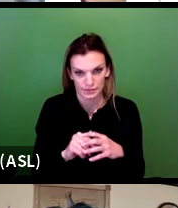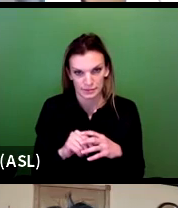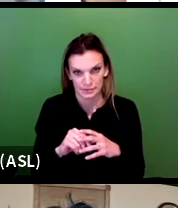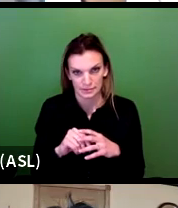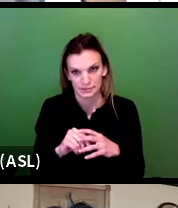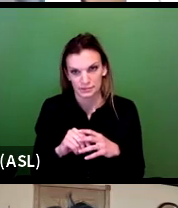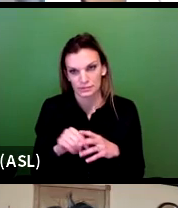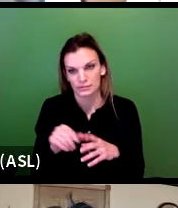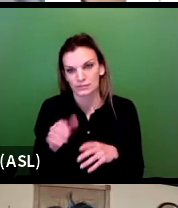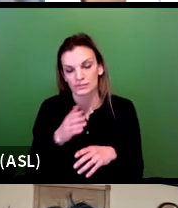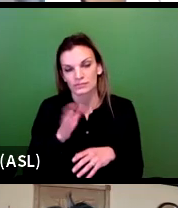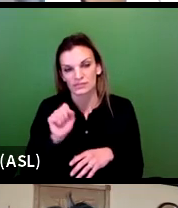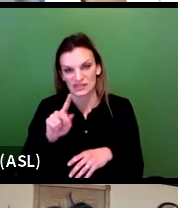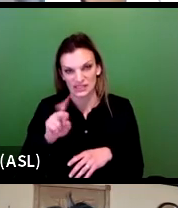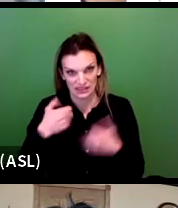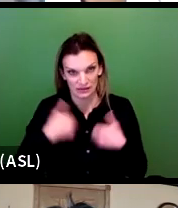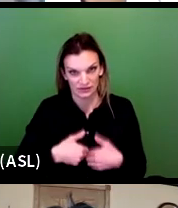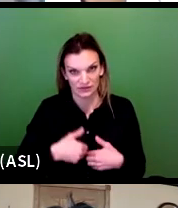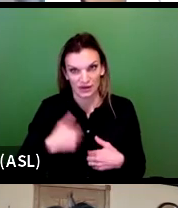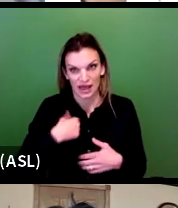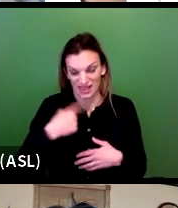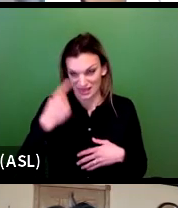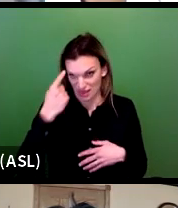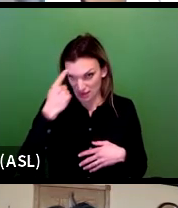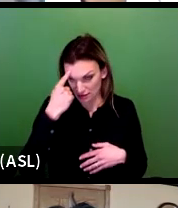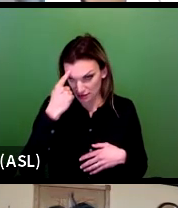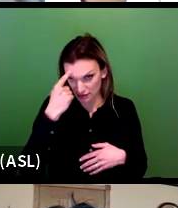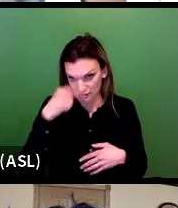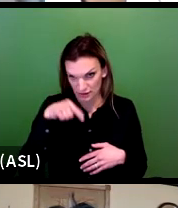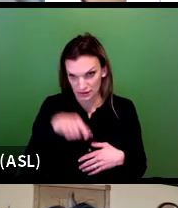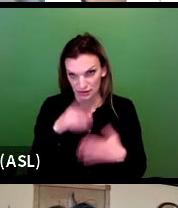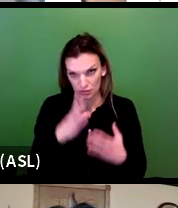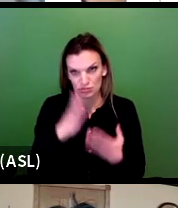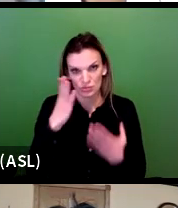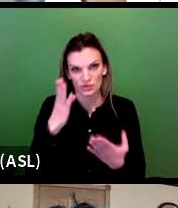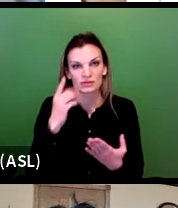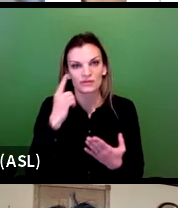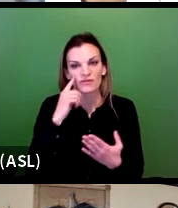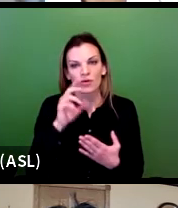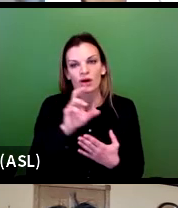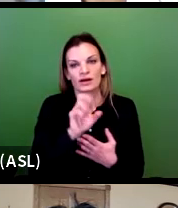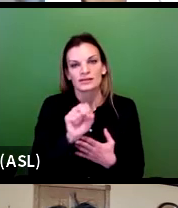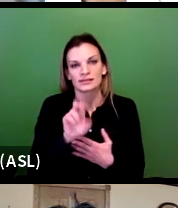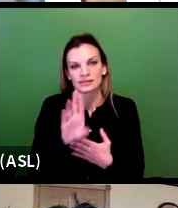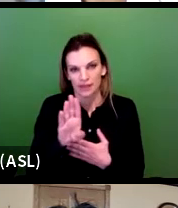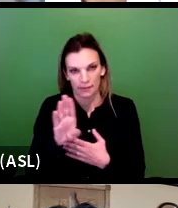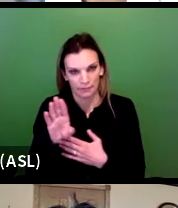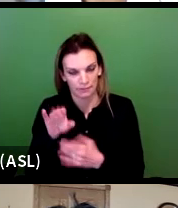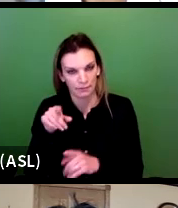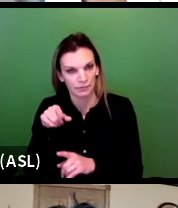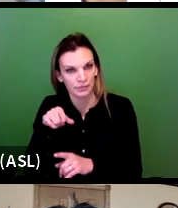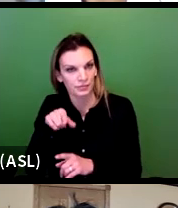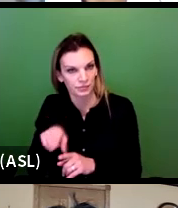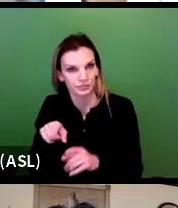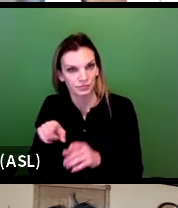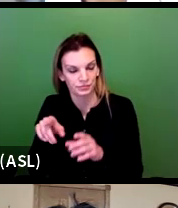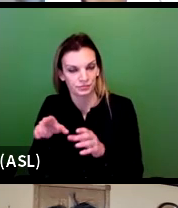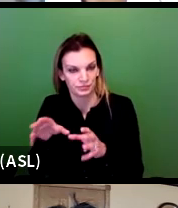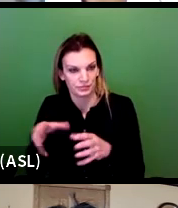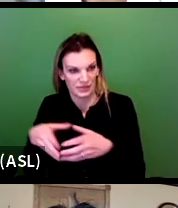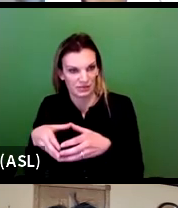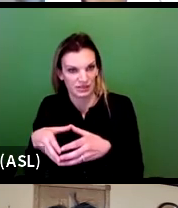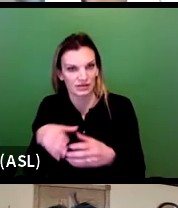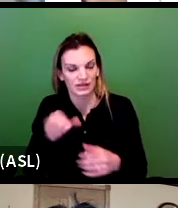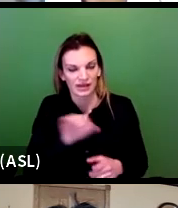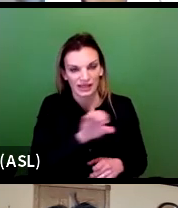understanding, and Doug can correct me if I'm wrong, is that this would be a proposal for the subcommittee for the ED, the